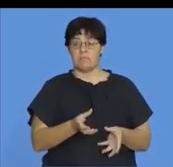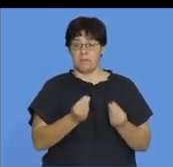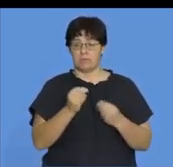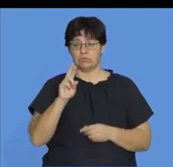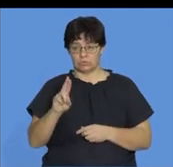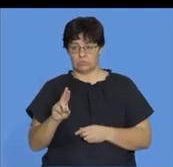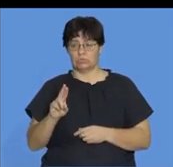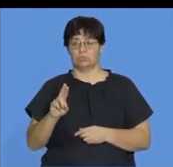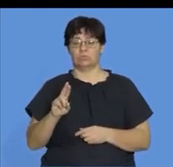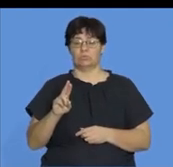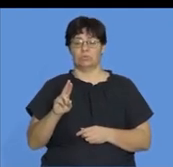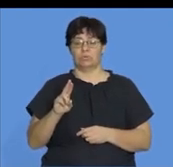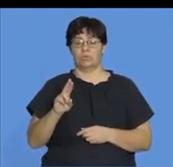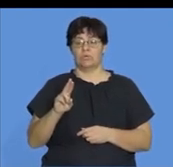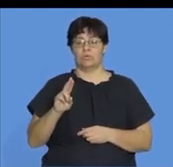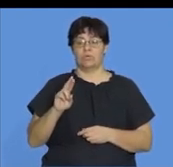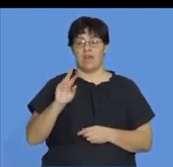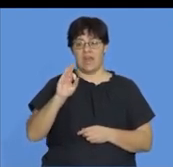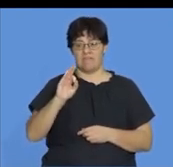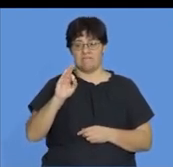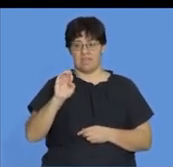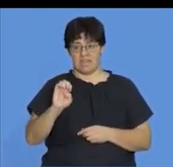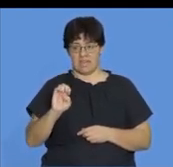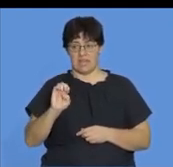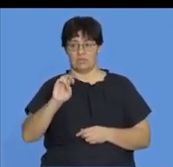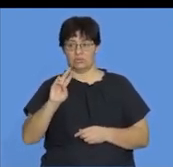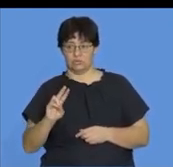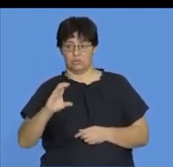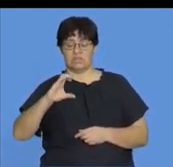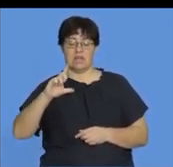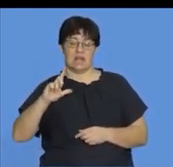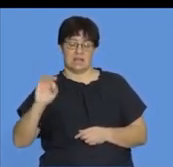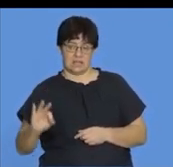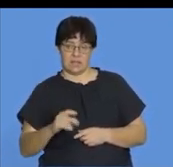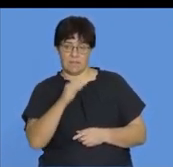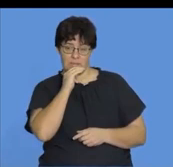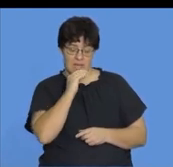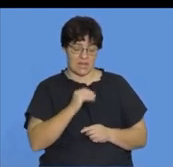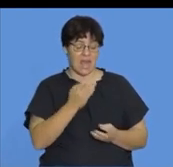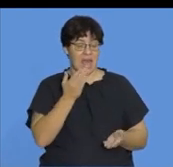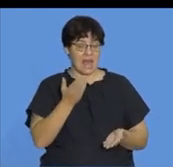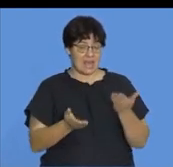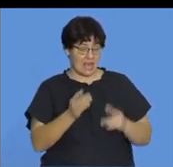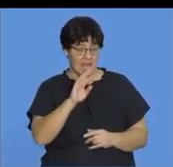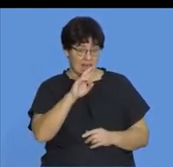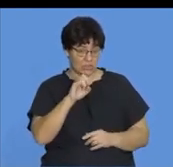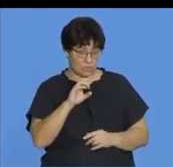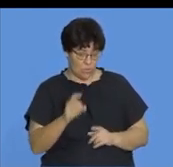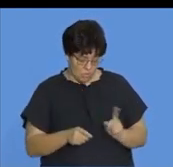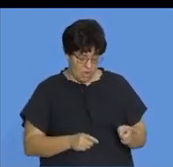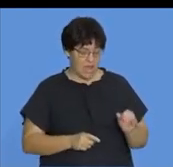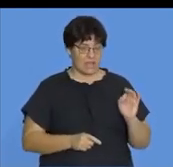of iron 3 chloride, right? So what does this tell us? It tells us that the stoichiometric ratio in which these